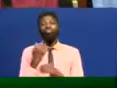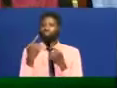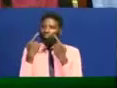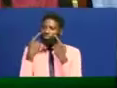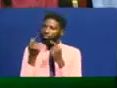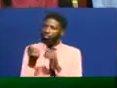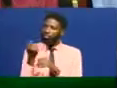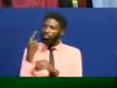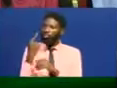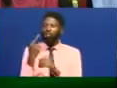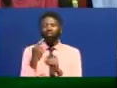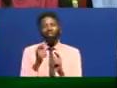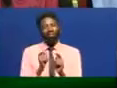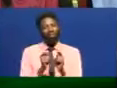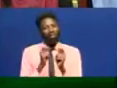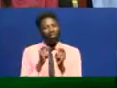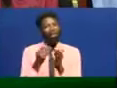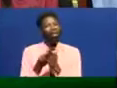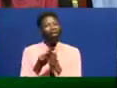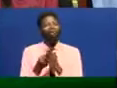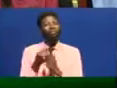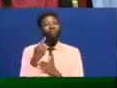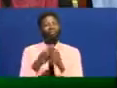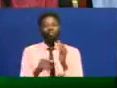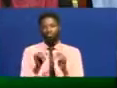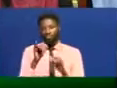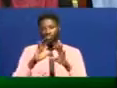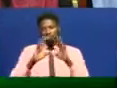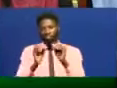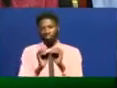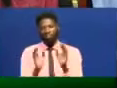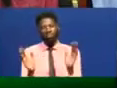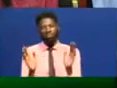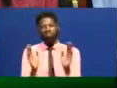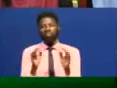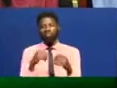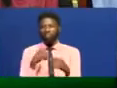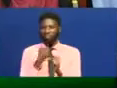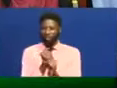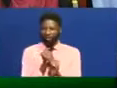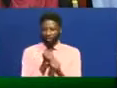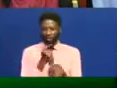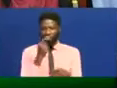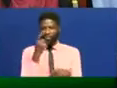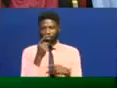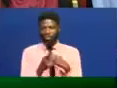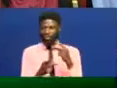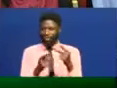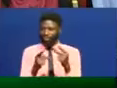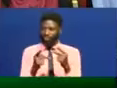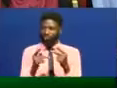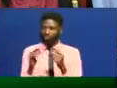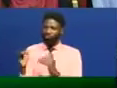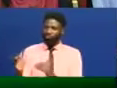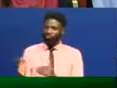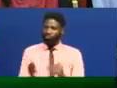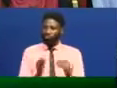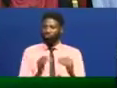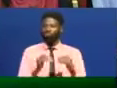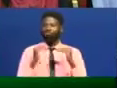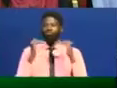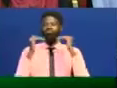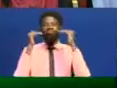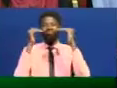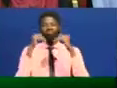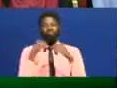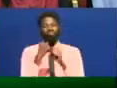is, that is it. That is it. Creating a pipeline and ultimately turning sports and the